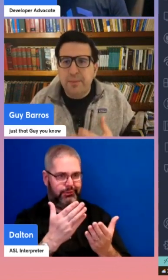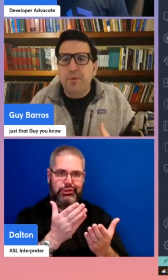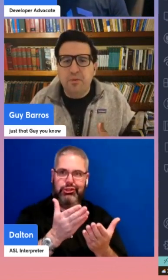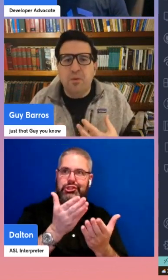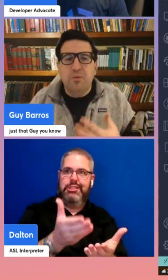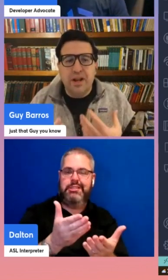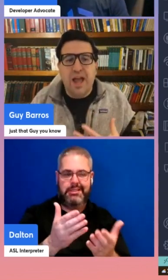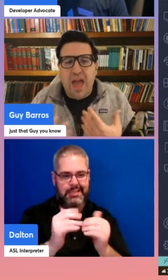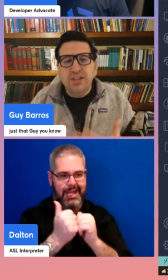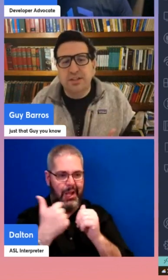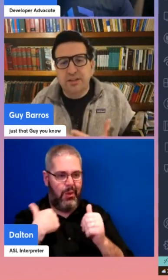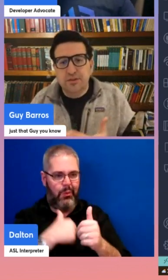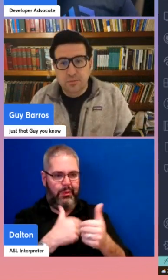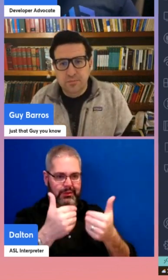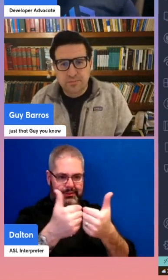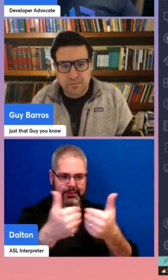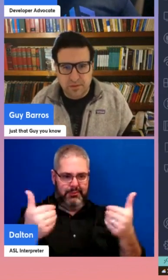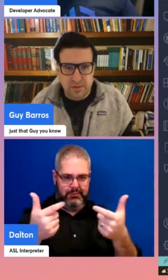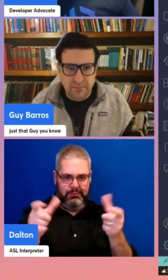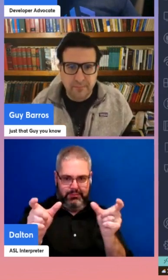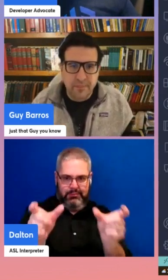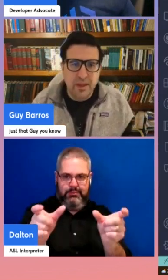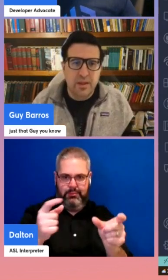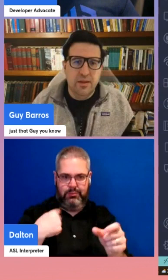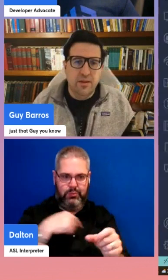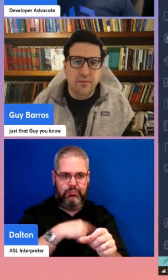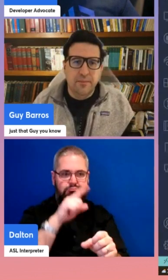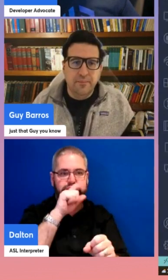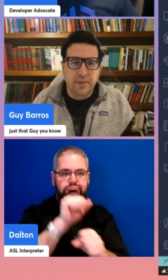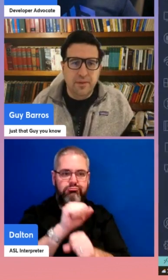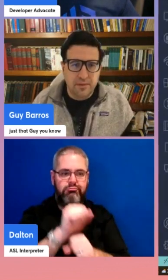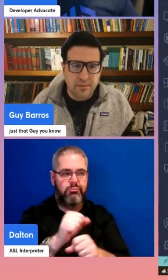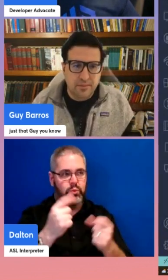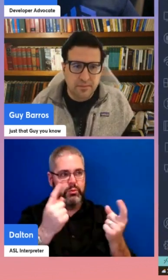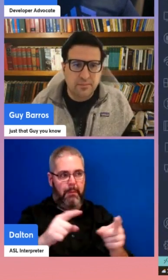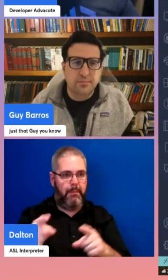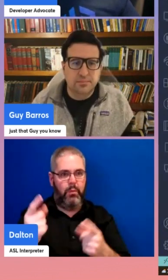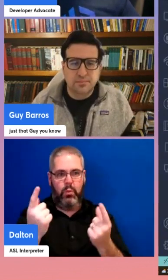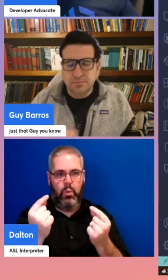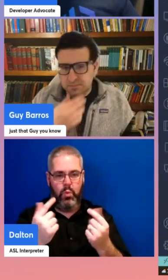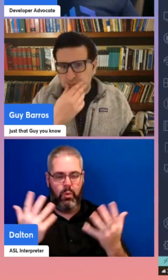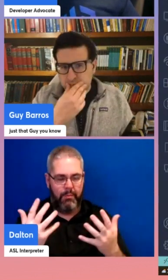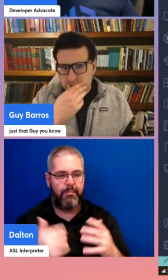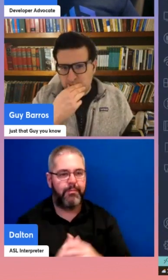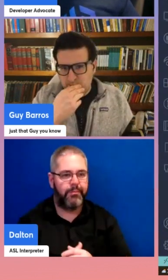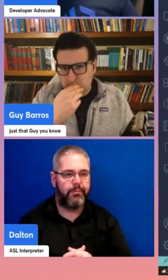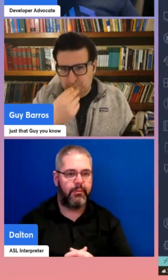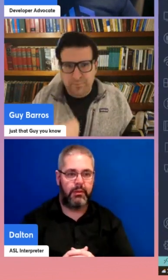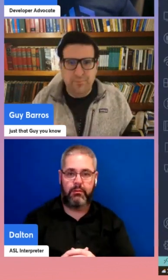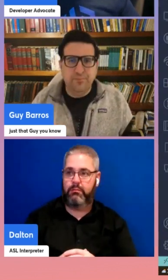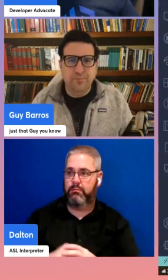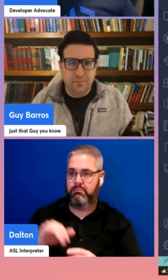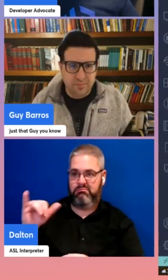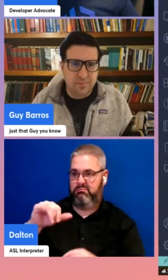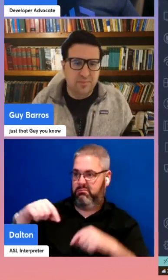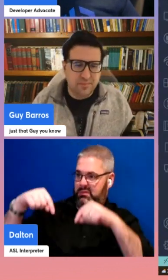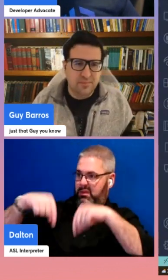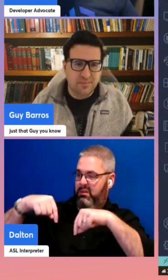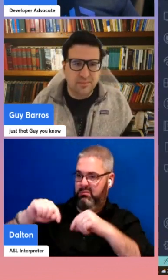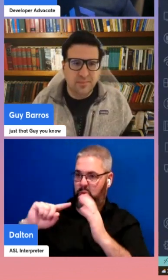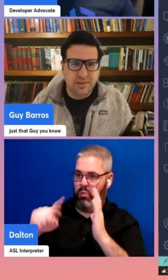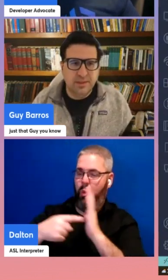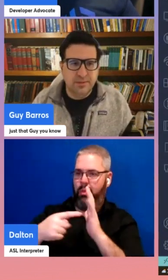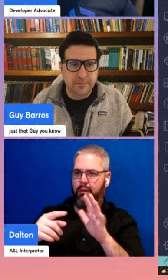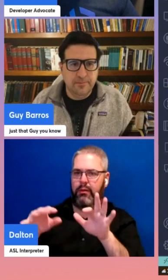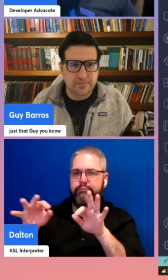how we separate what we're gonna actually do, right? So like this, right? Like, so I'm going to define a role. This one is an